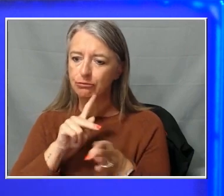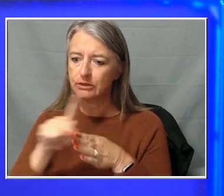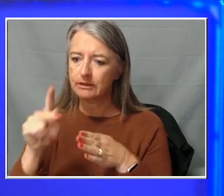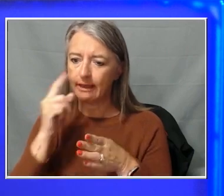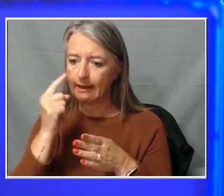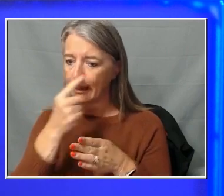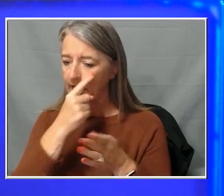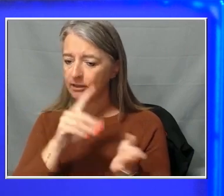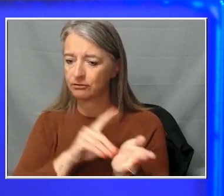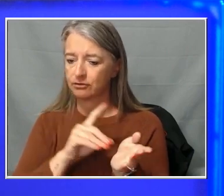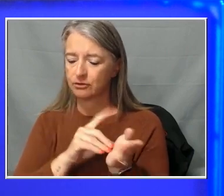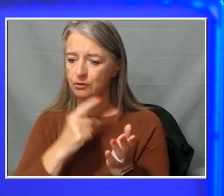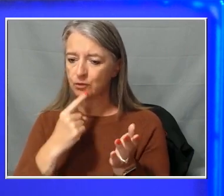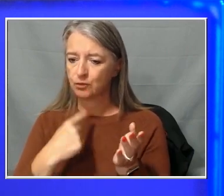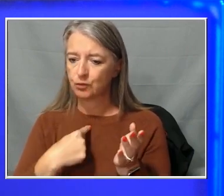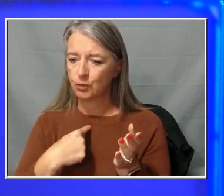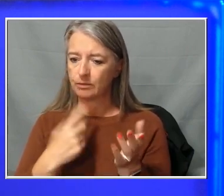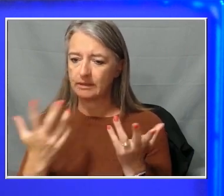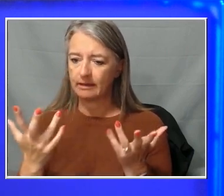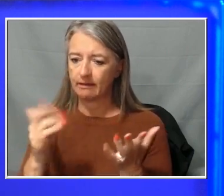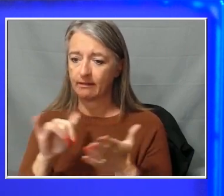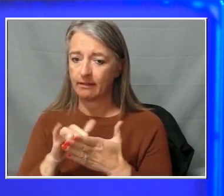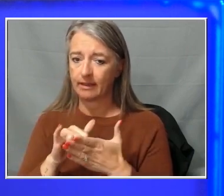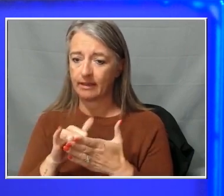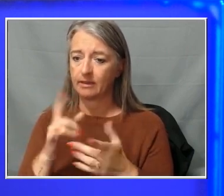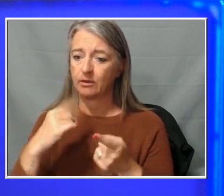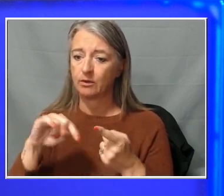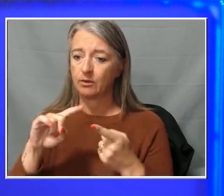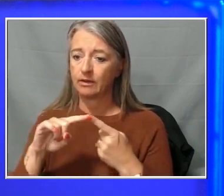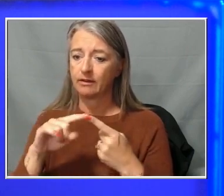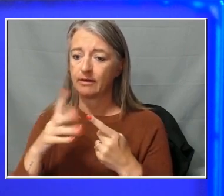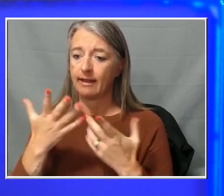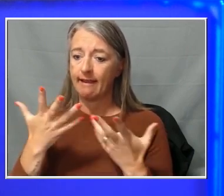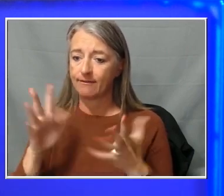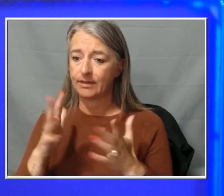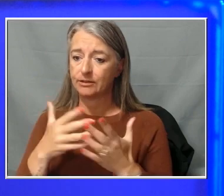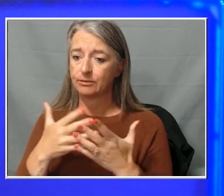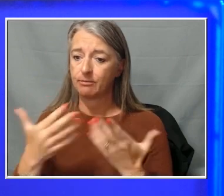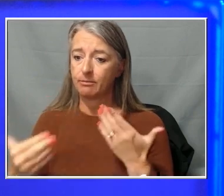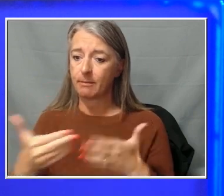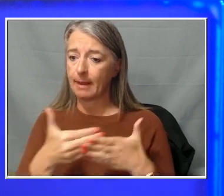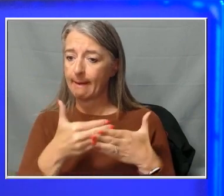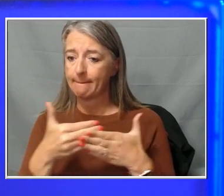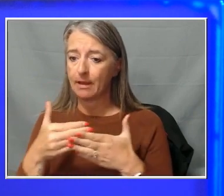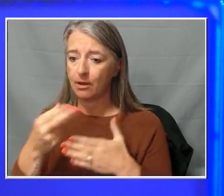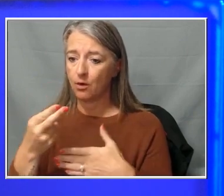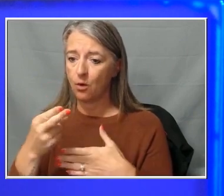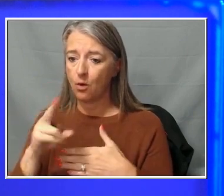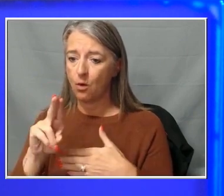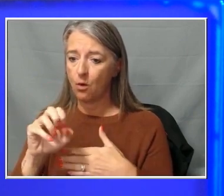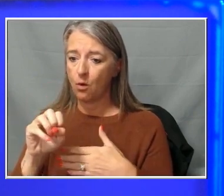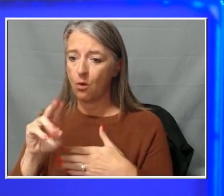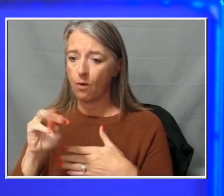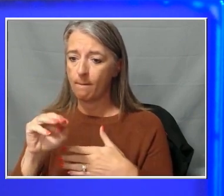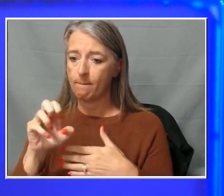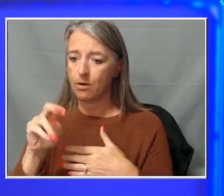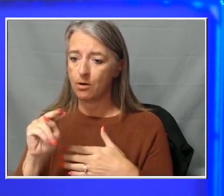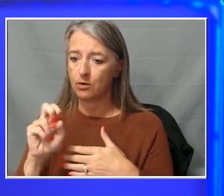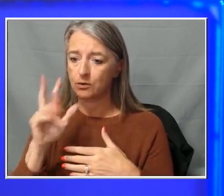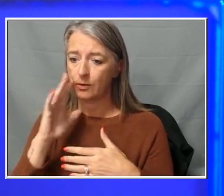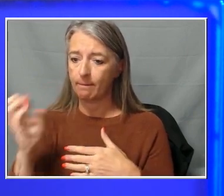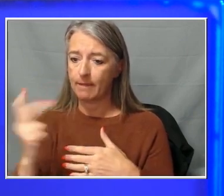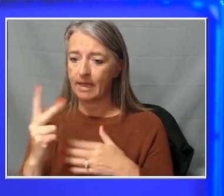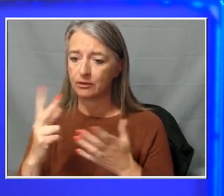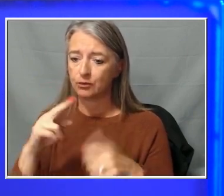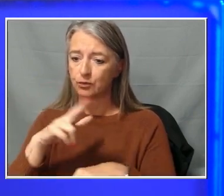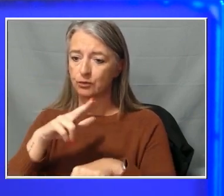doctors told me that after you have your baby, your hormones will go back to normal. Excuse me. They'll go